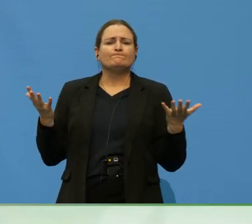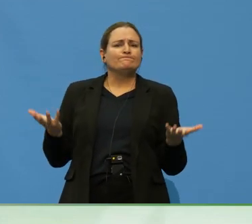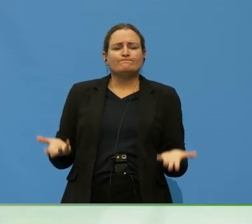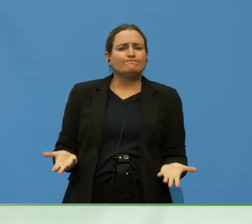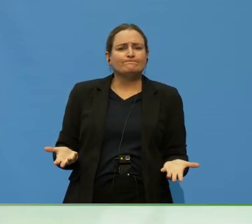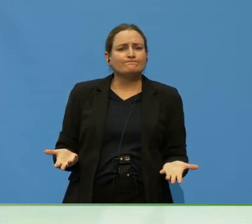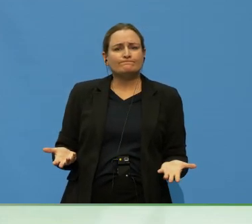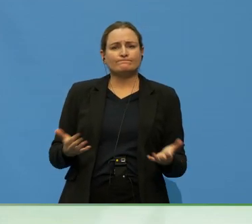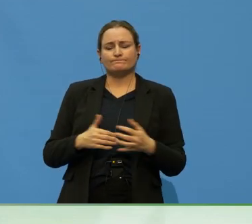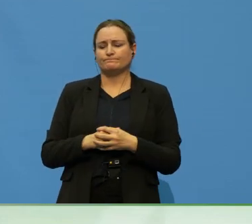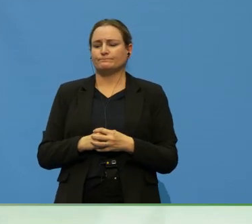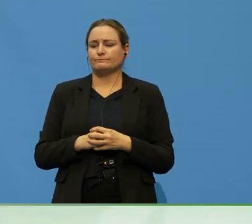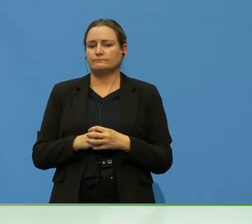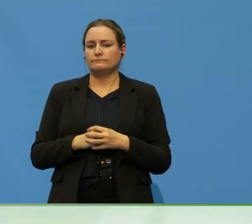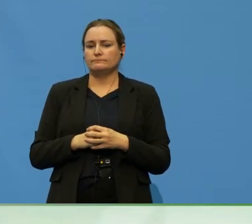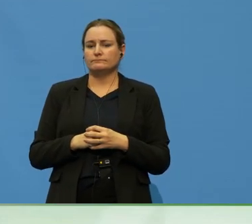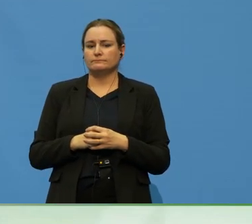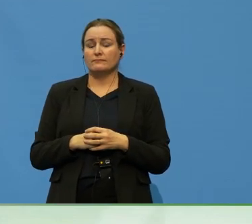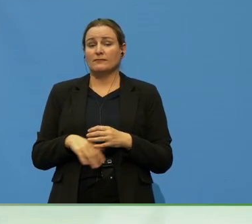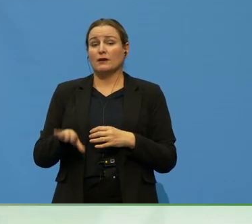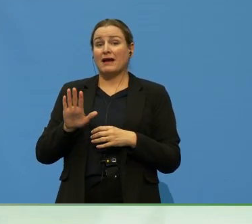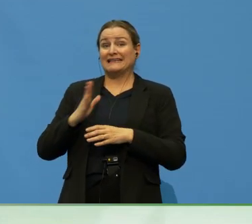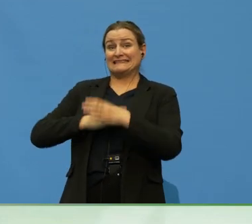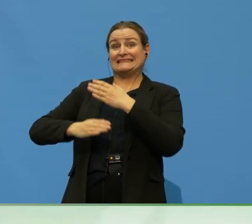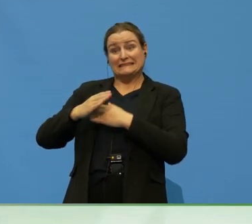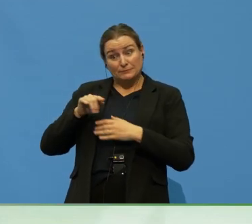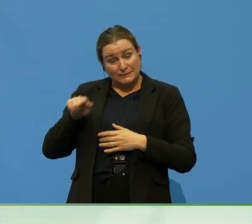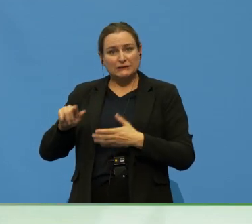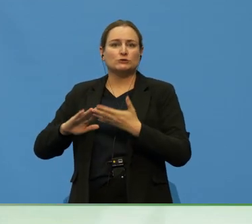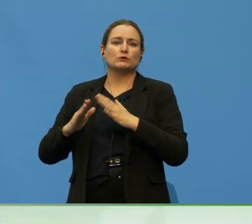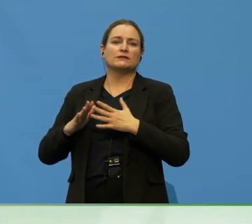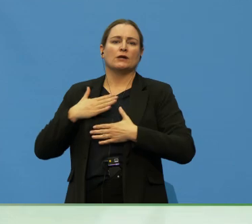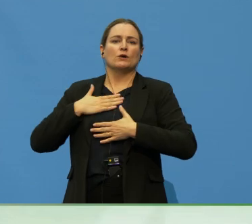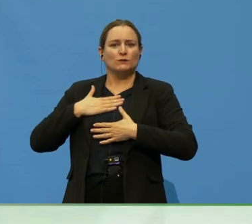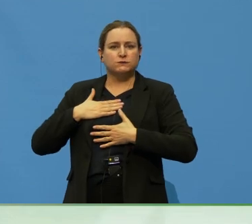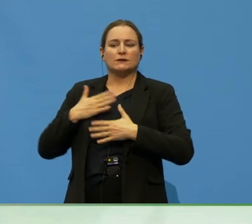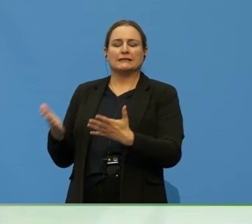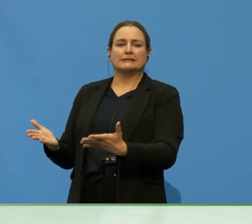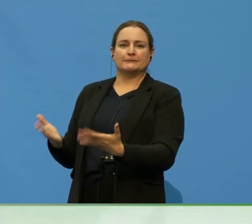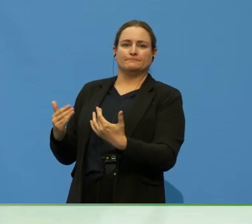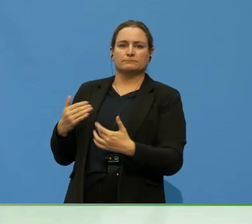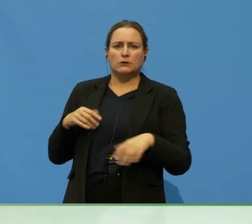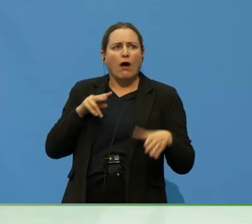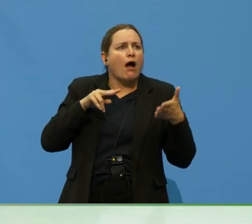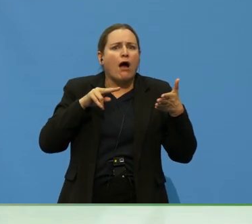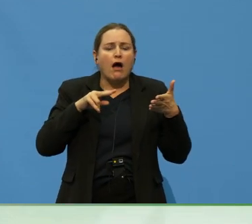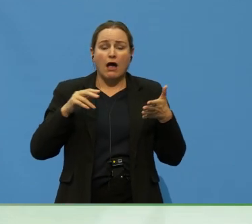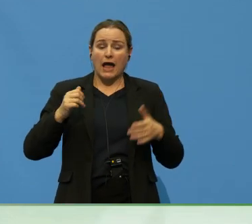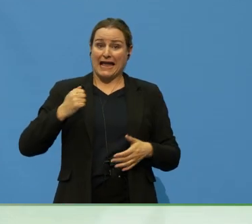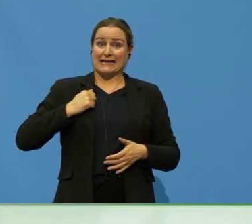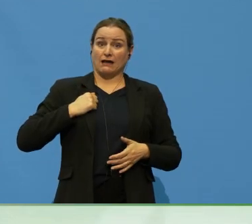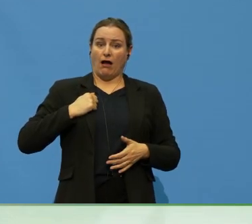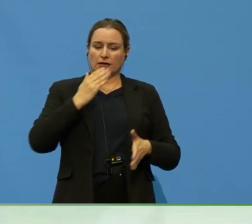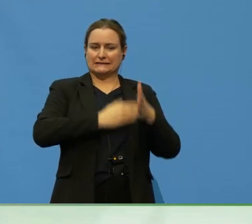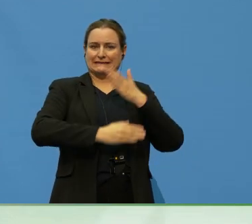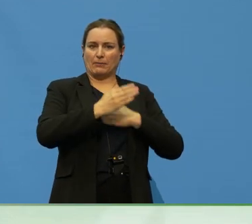but there was the disability community came together behind the Accessible Canada Act and decided that this